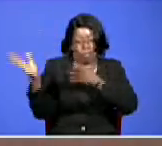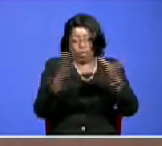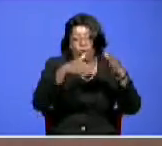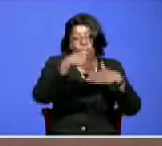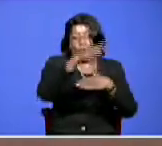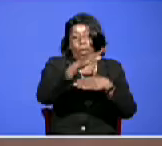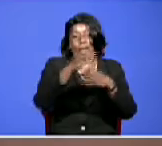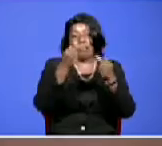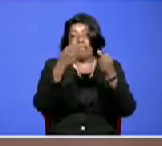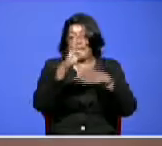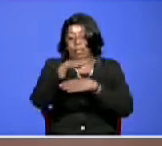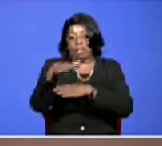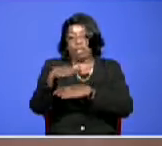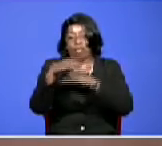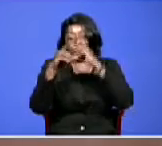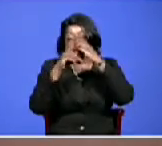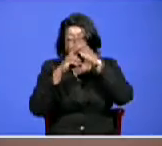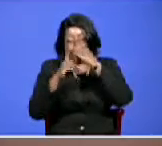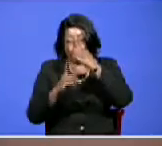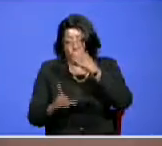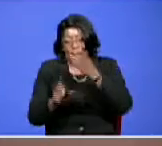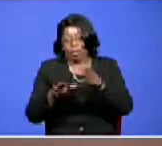children drown.